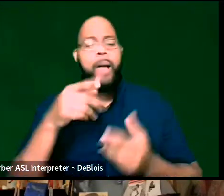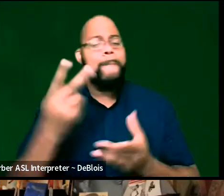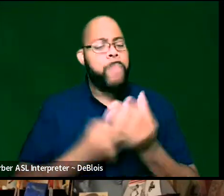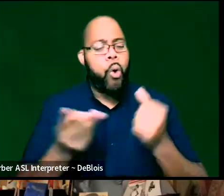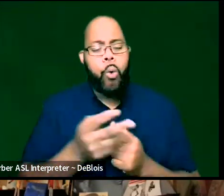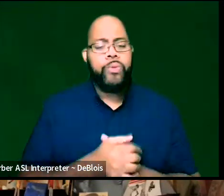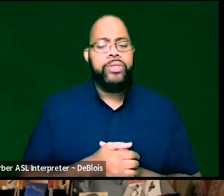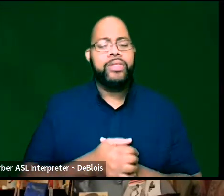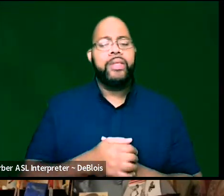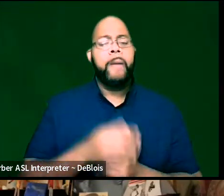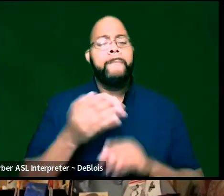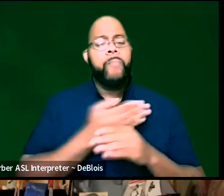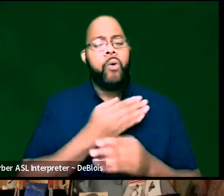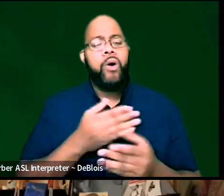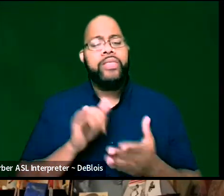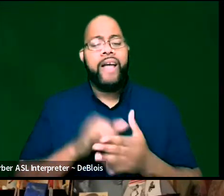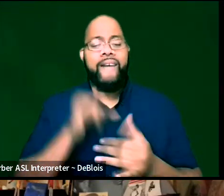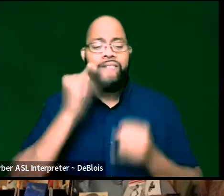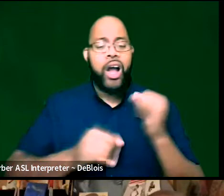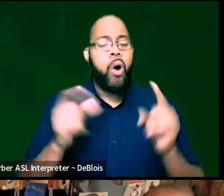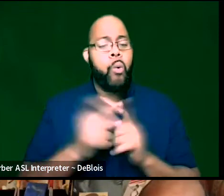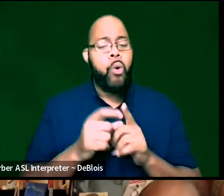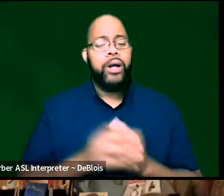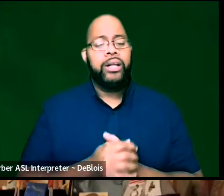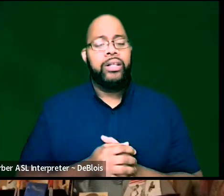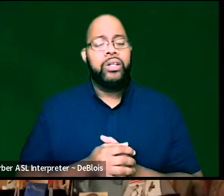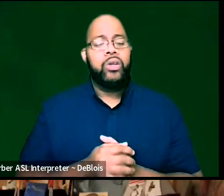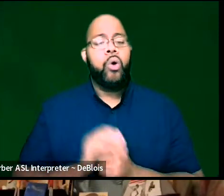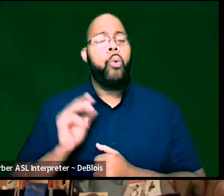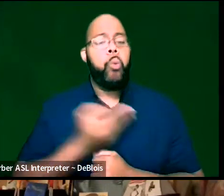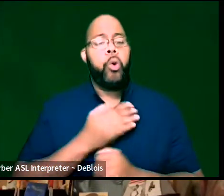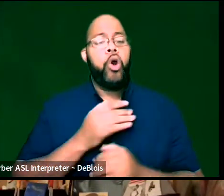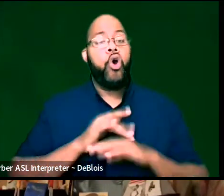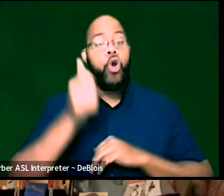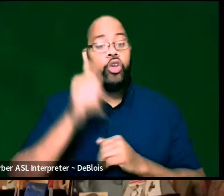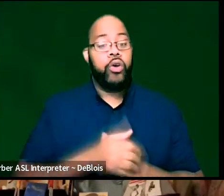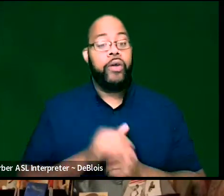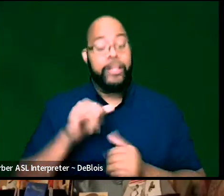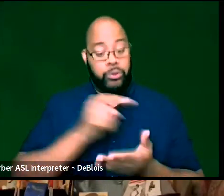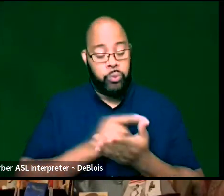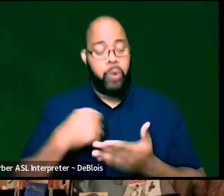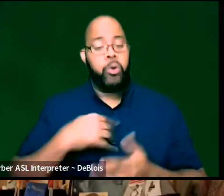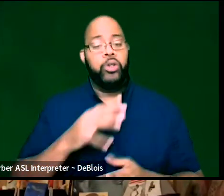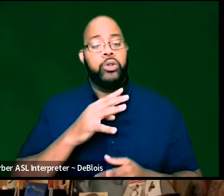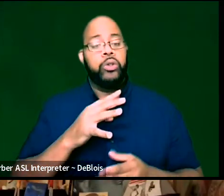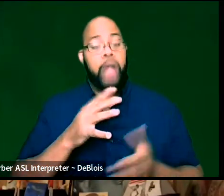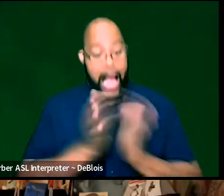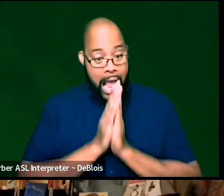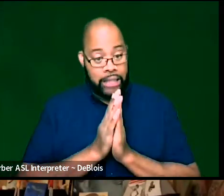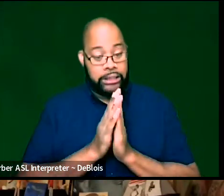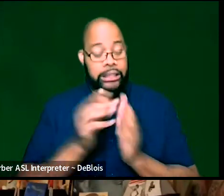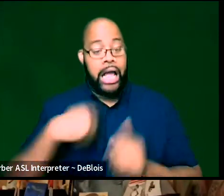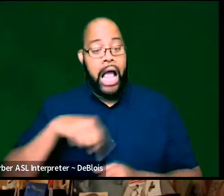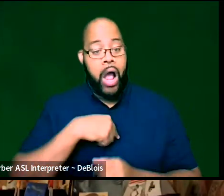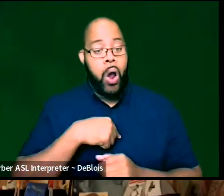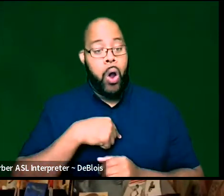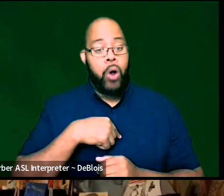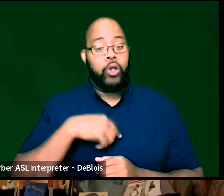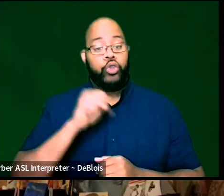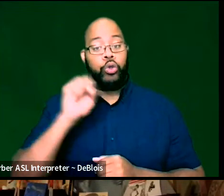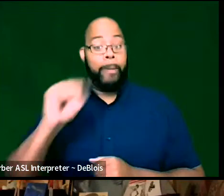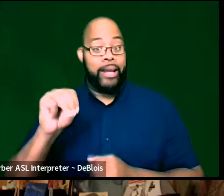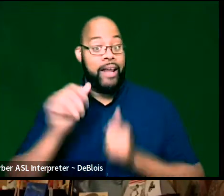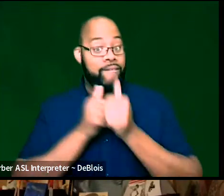both. Before as a final word, we earlier this week, we asked our social